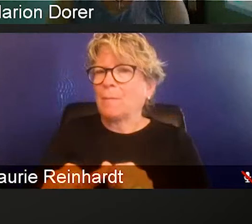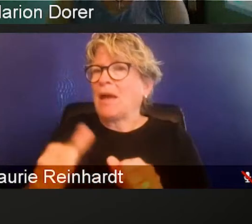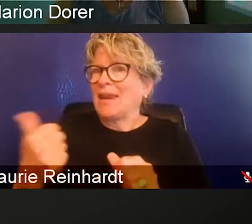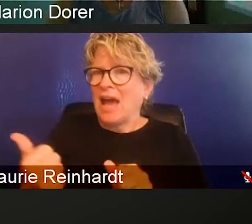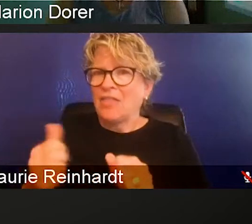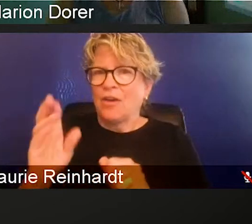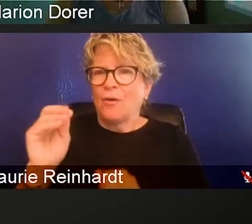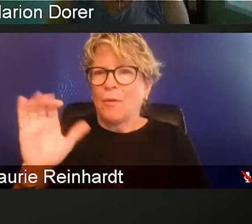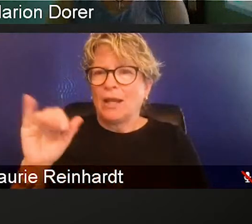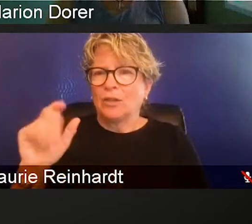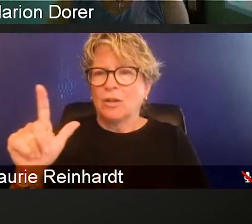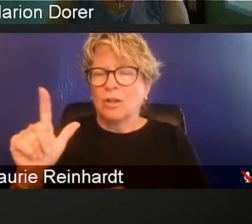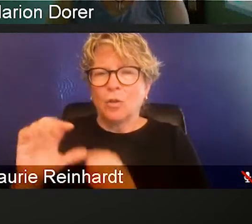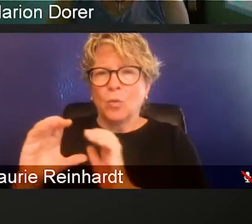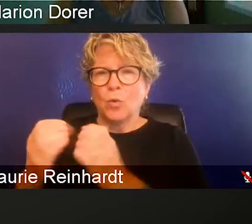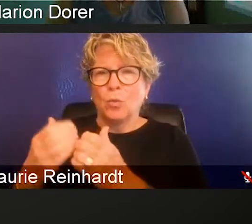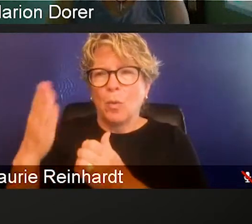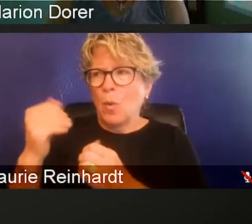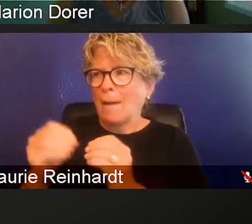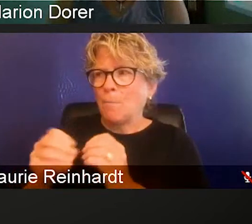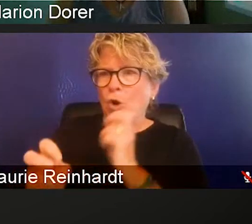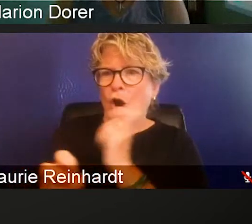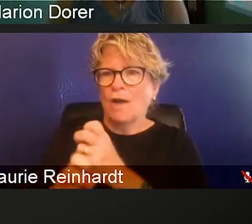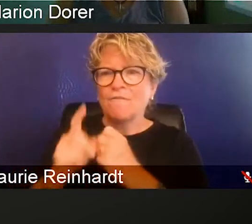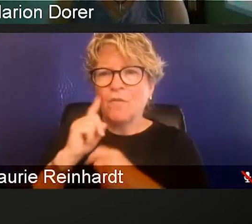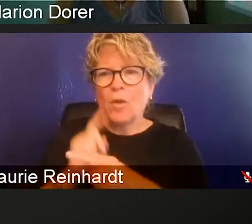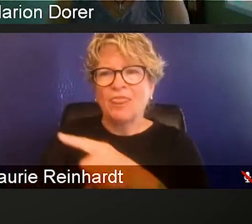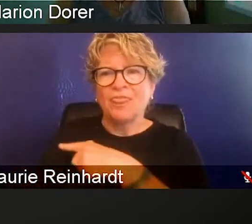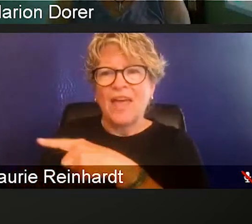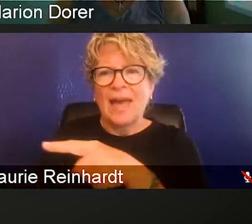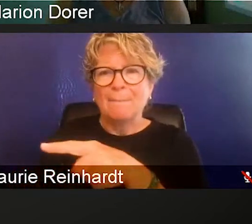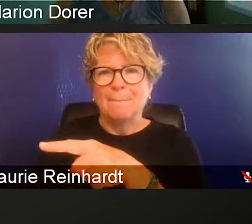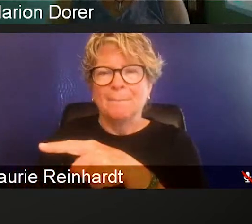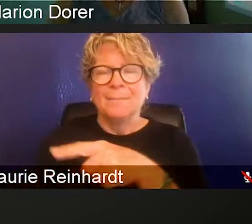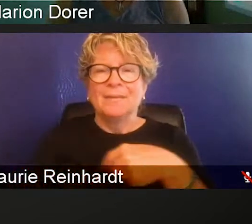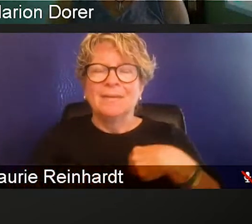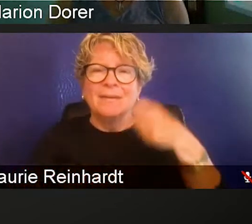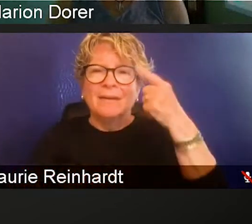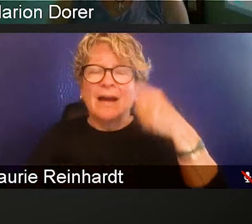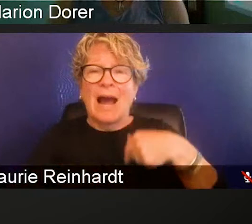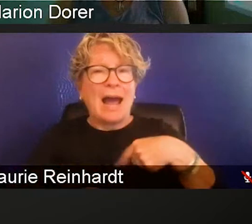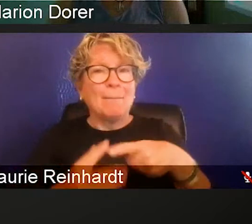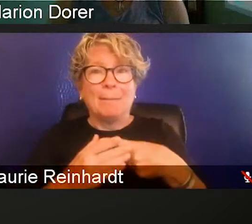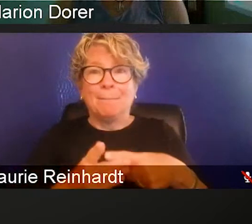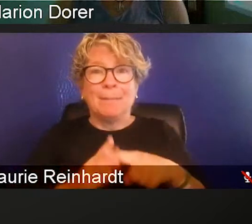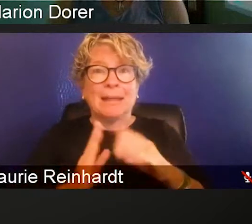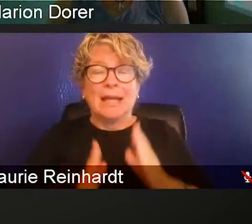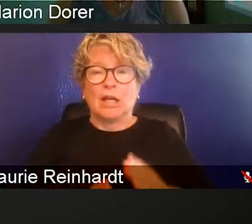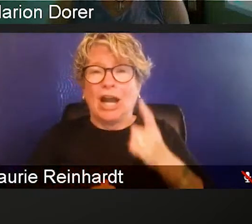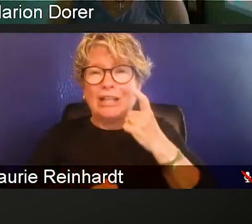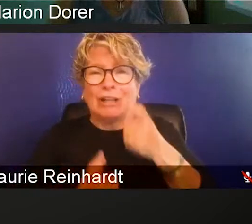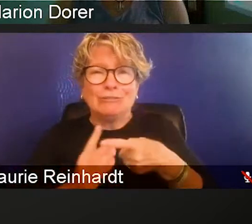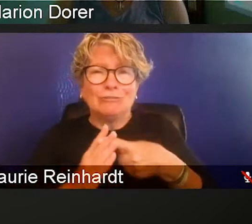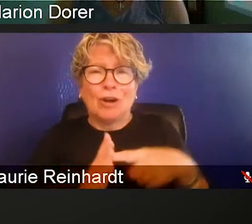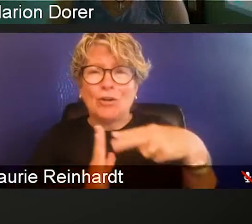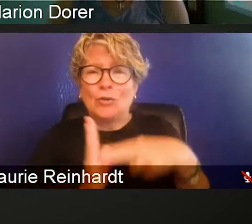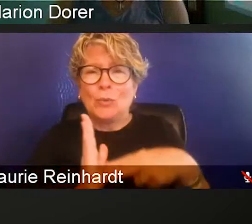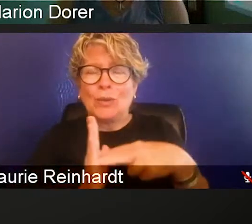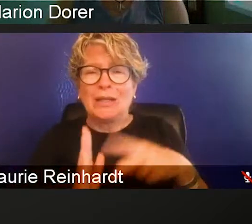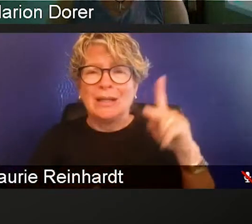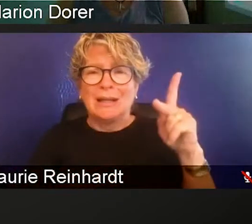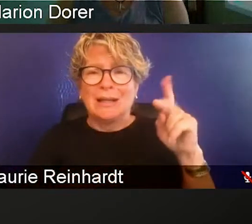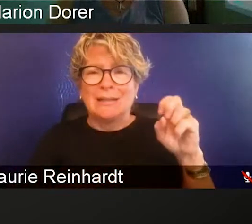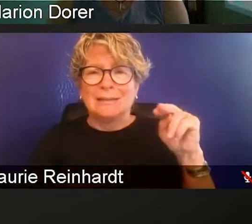that, as a beginner, I'm just starting to read Kendi, and as Paul, thank you